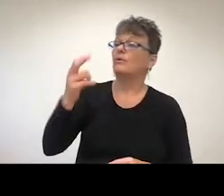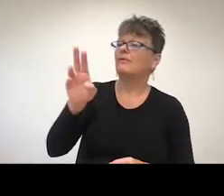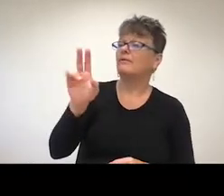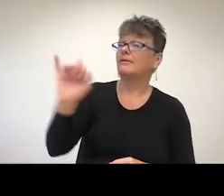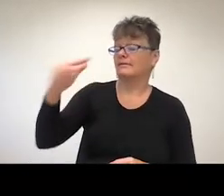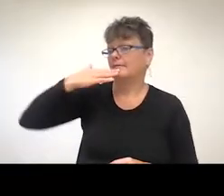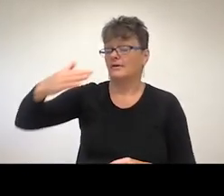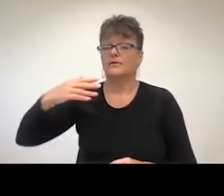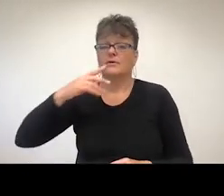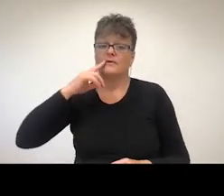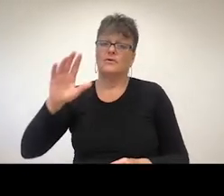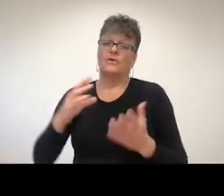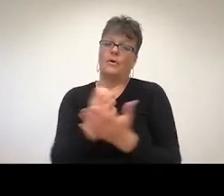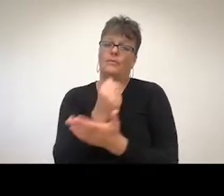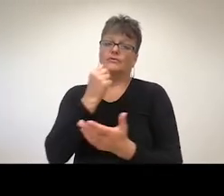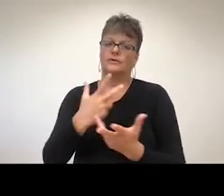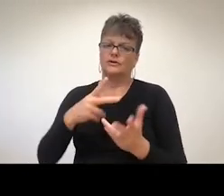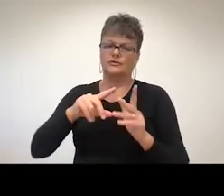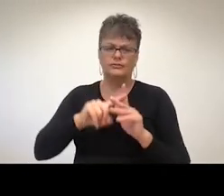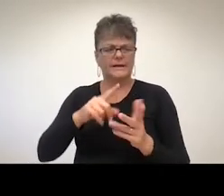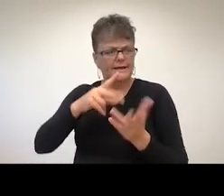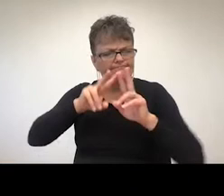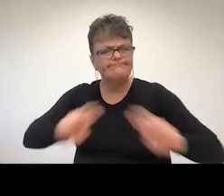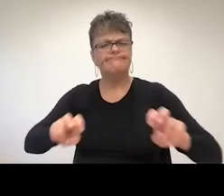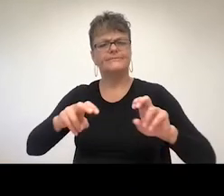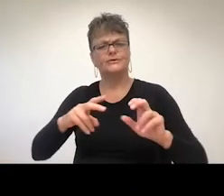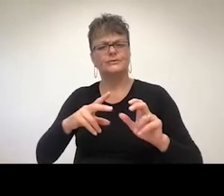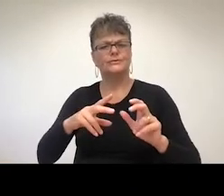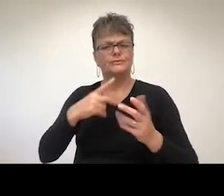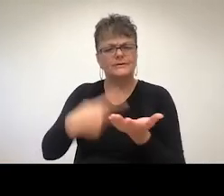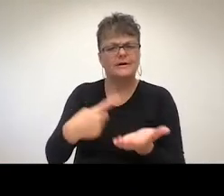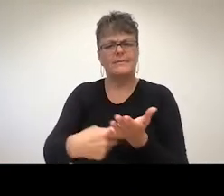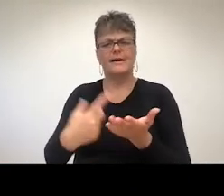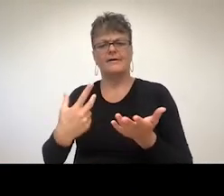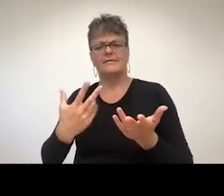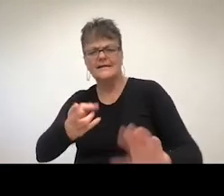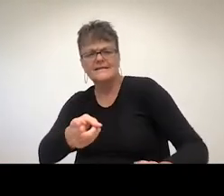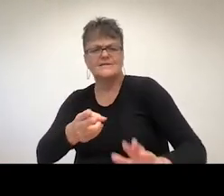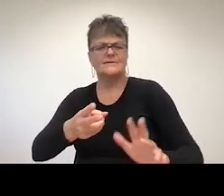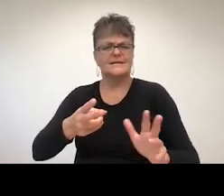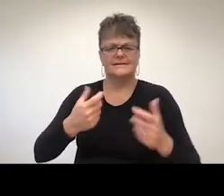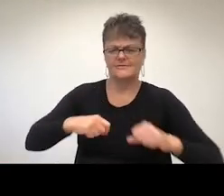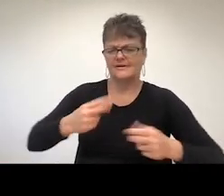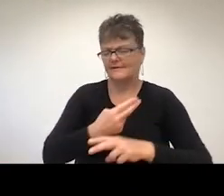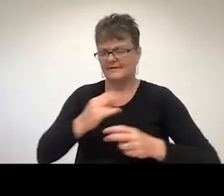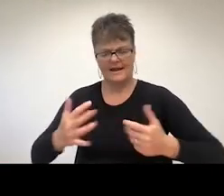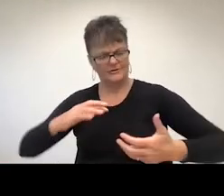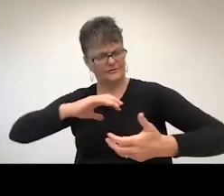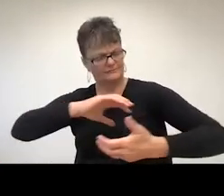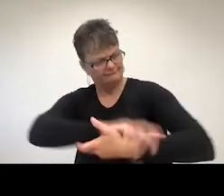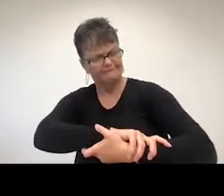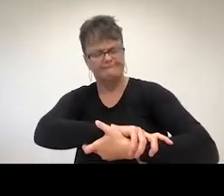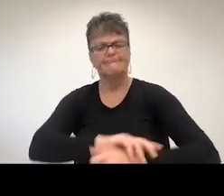and seek reconciliation as well. So thank you for that. So, yeah, okay, this is cool. This